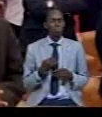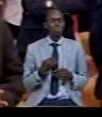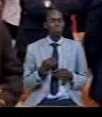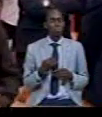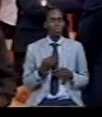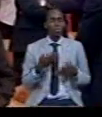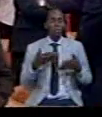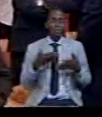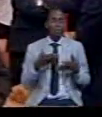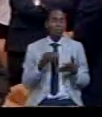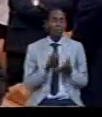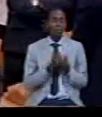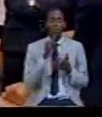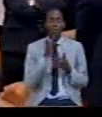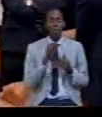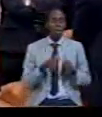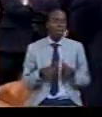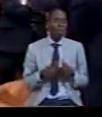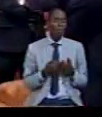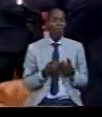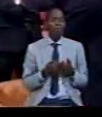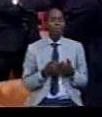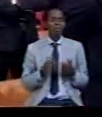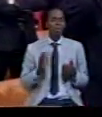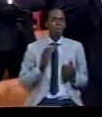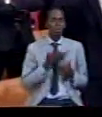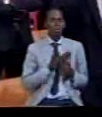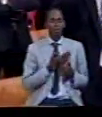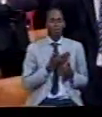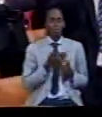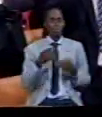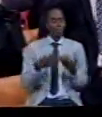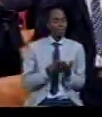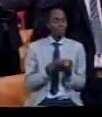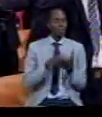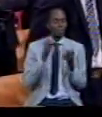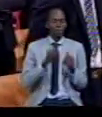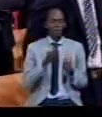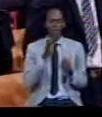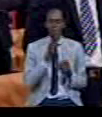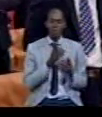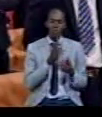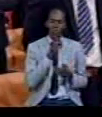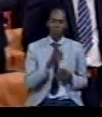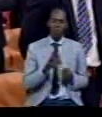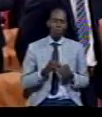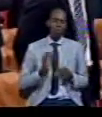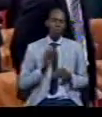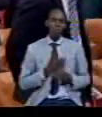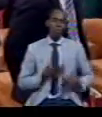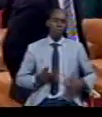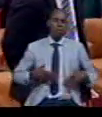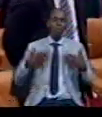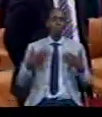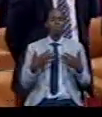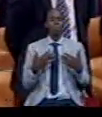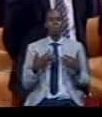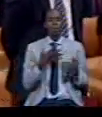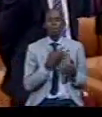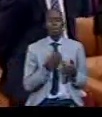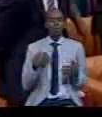That's how the gospel can be true in our life. And the words we speak will be